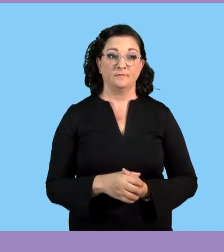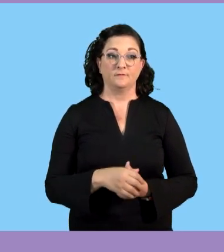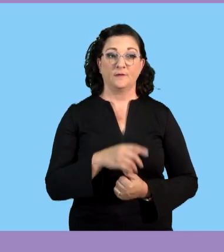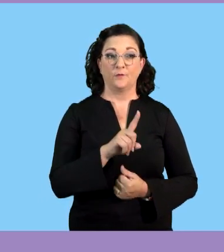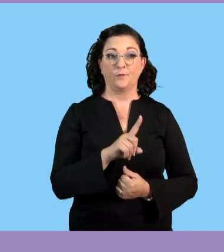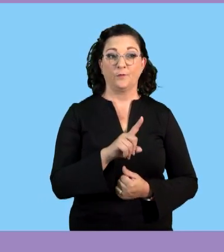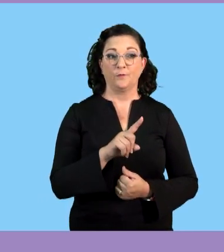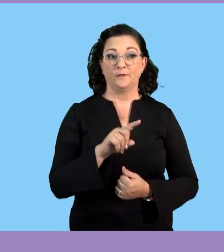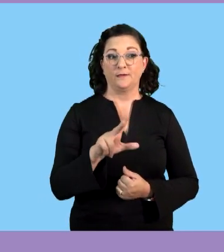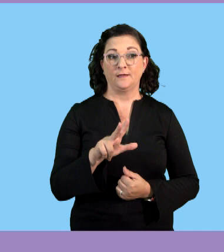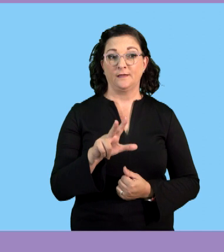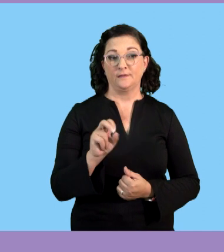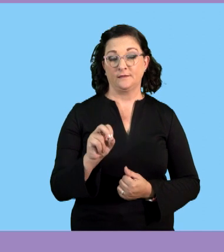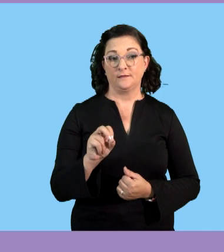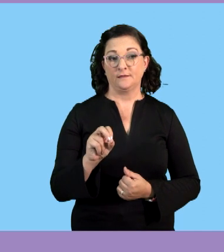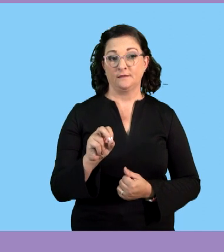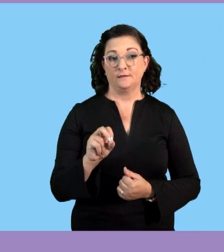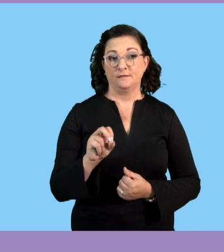was